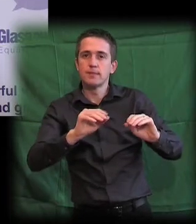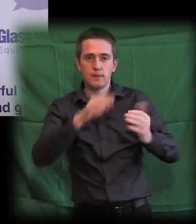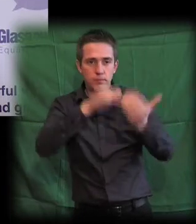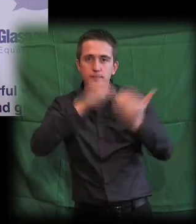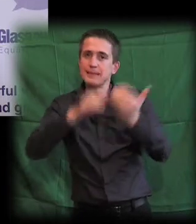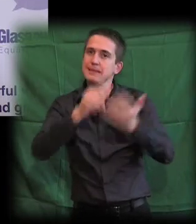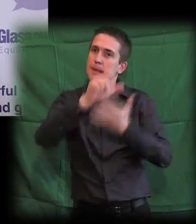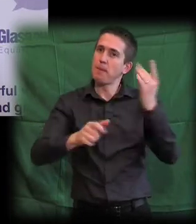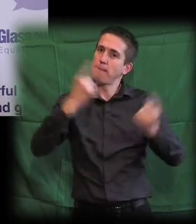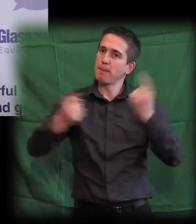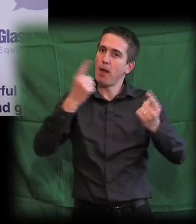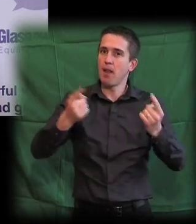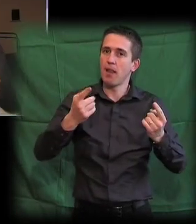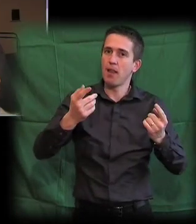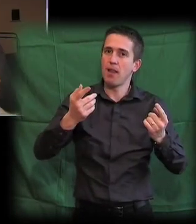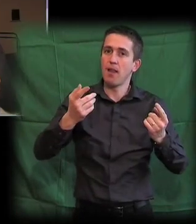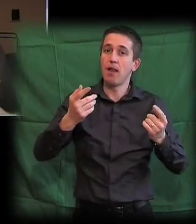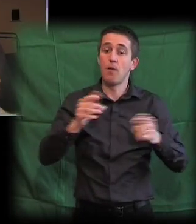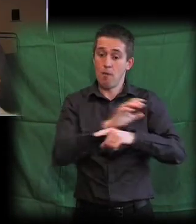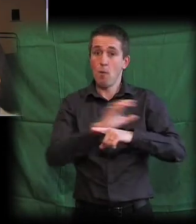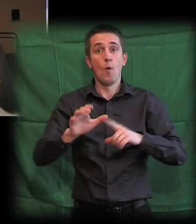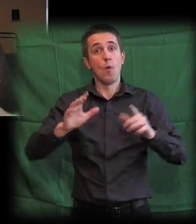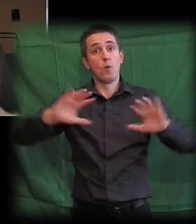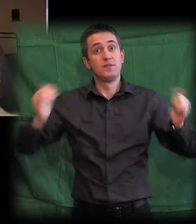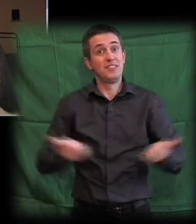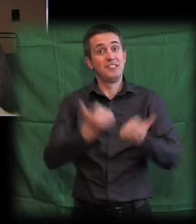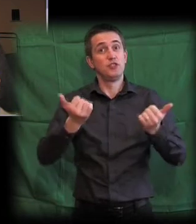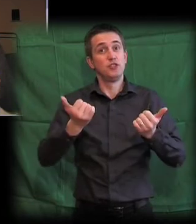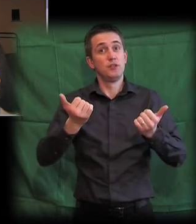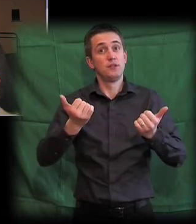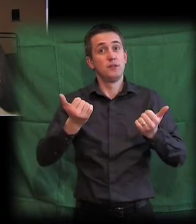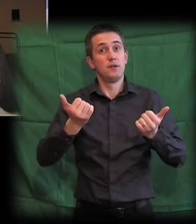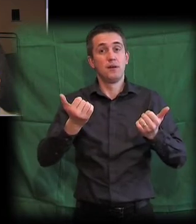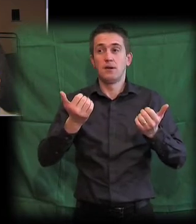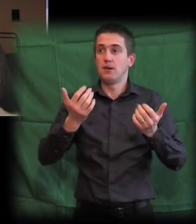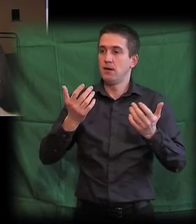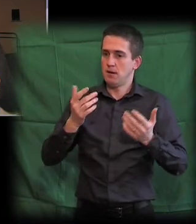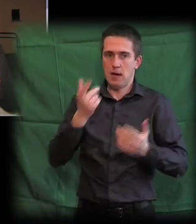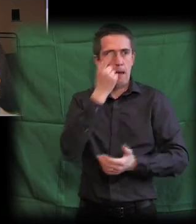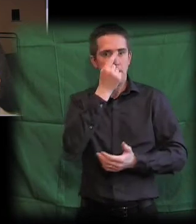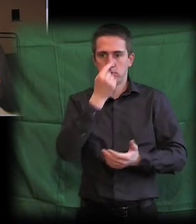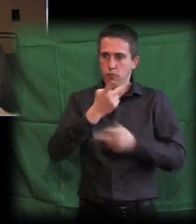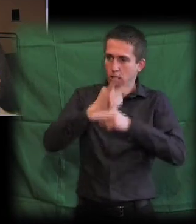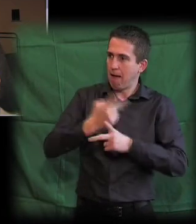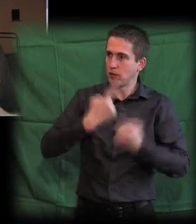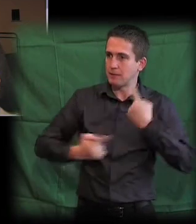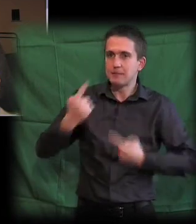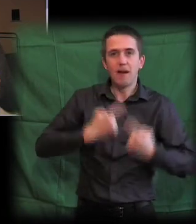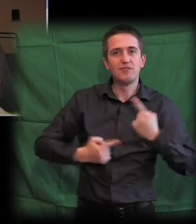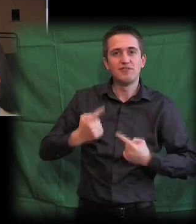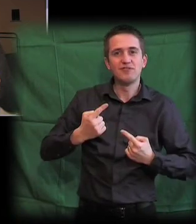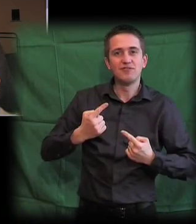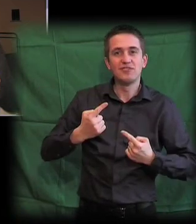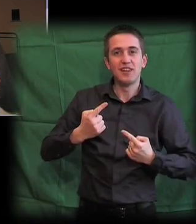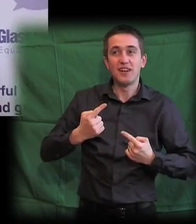needs. And at the end of our course, not only did we learn how to look after ourselves, they